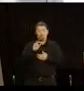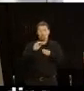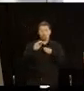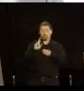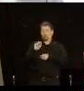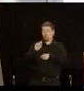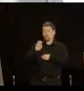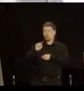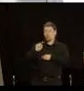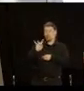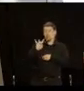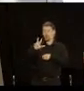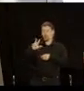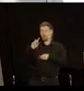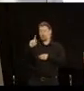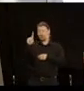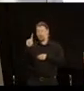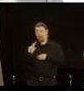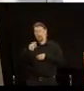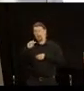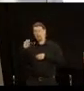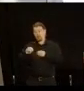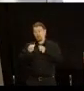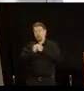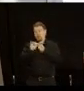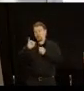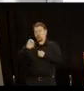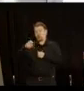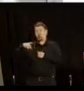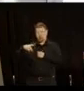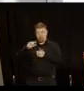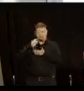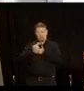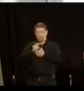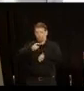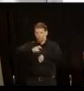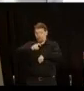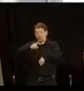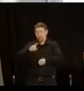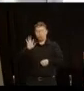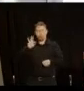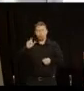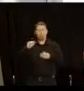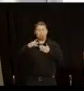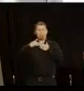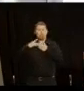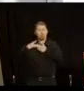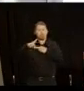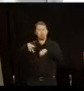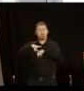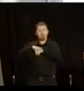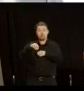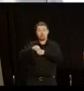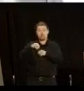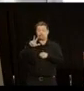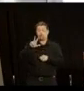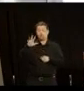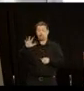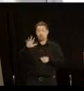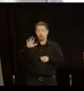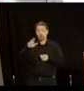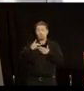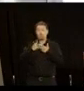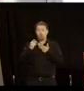improve. 83.5% of our students with IEPs graduate on time. Florida leads the nation with 35 project